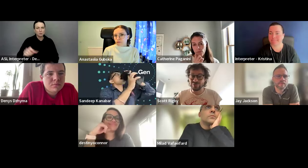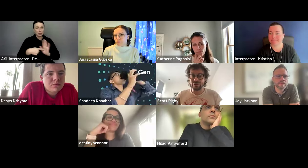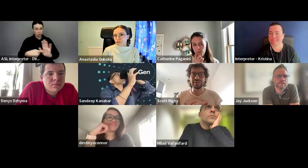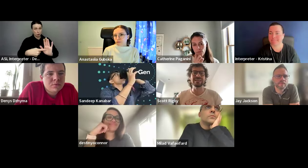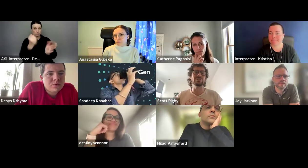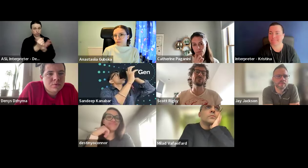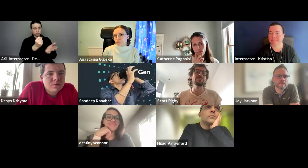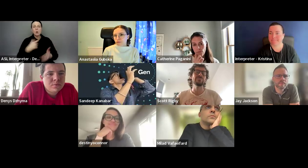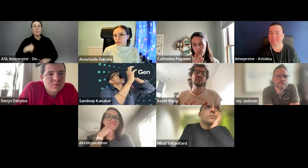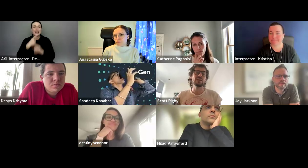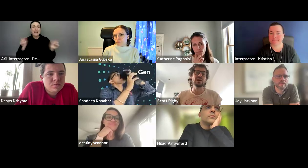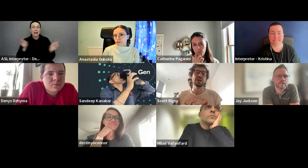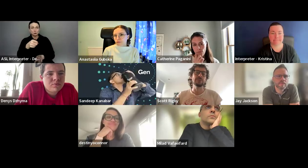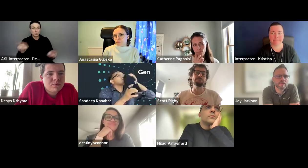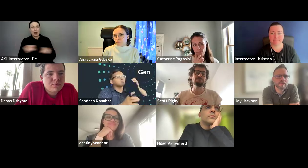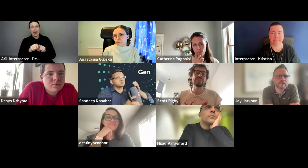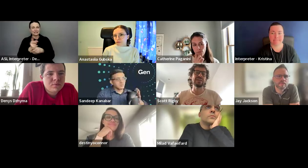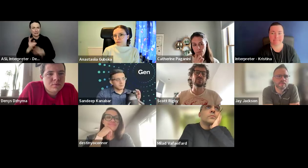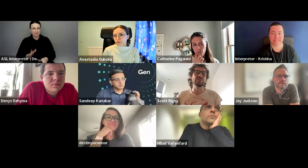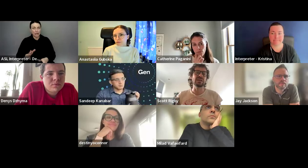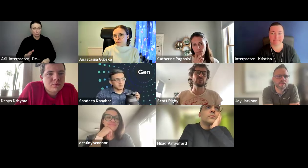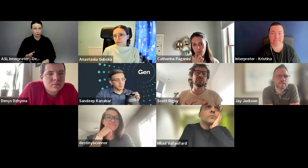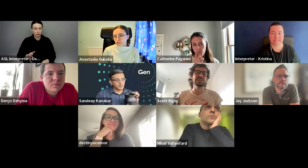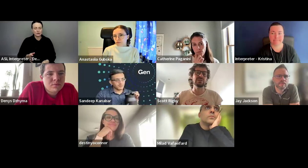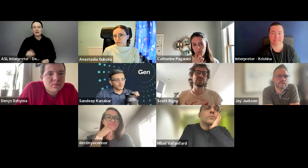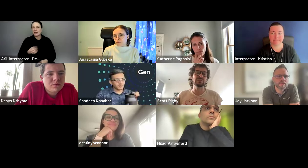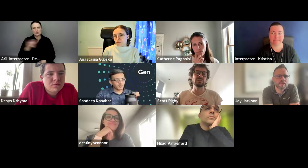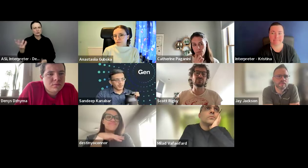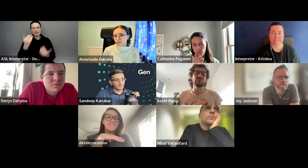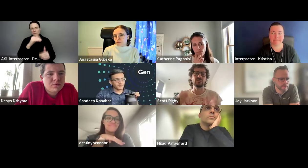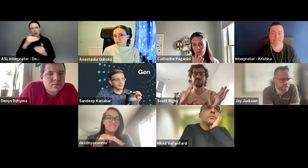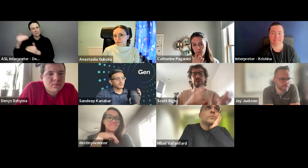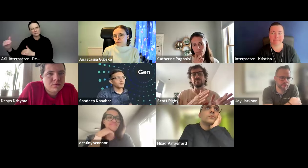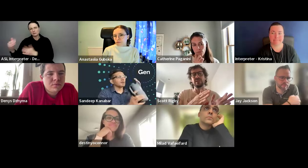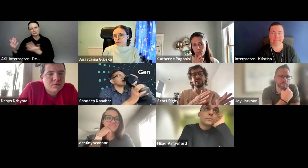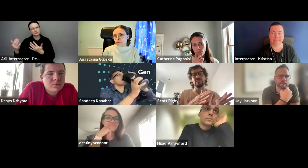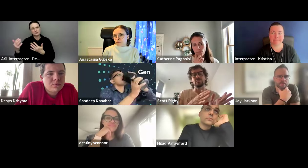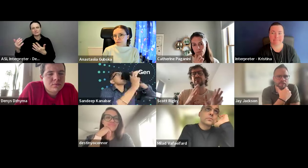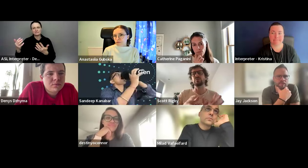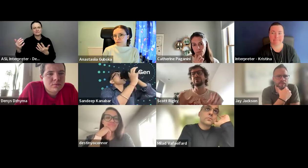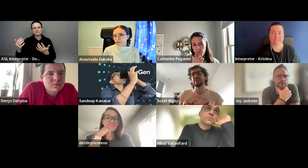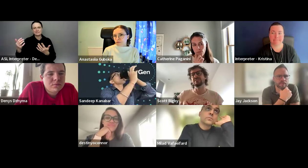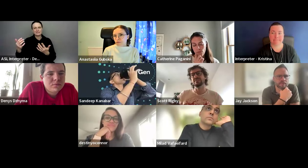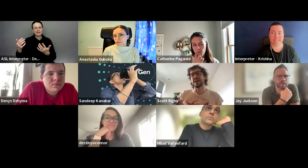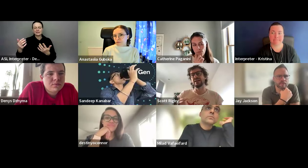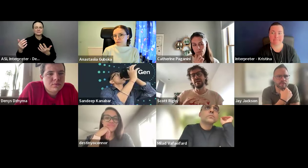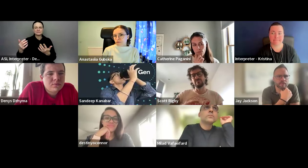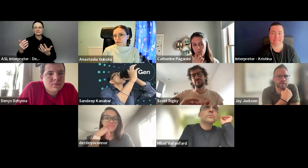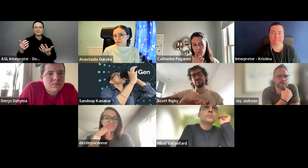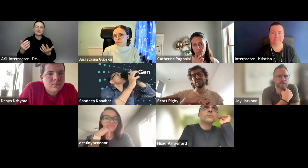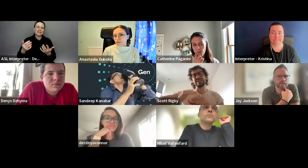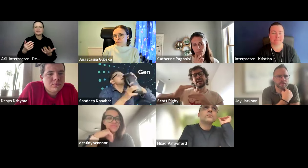as a triage maintainer. And there are just several limitations between from or several things